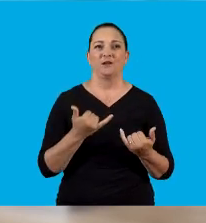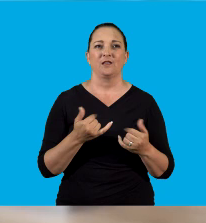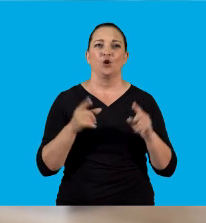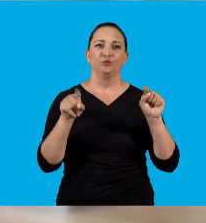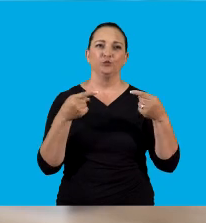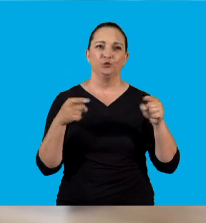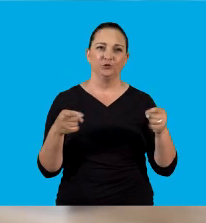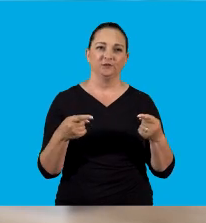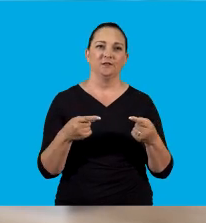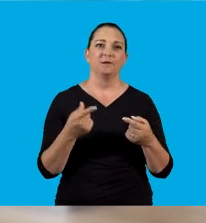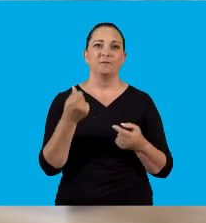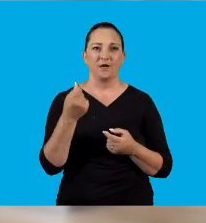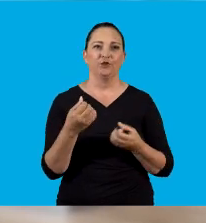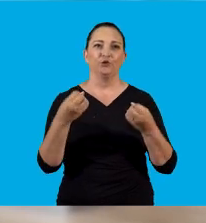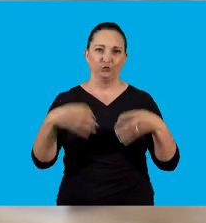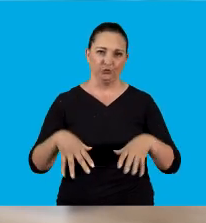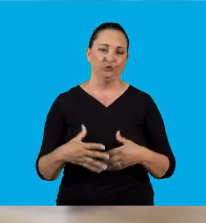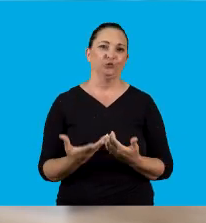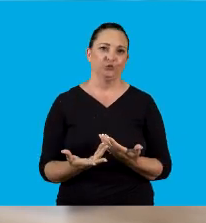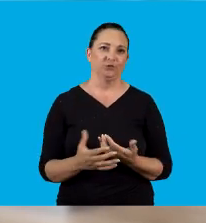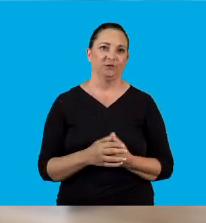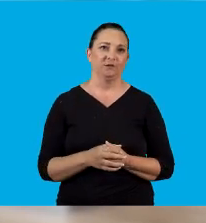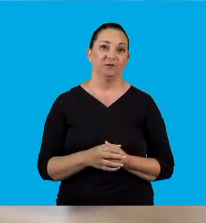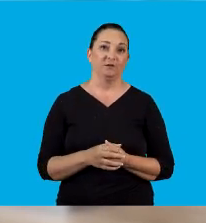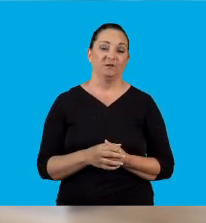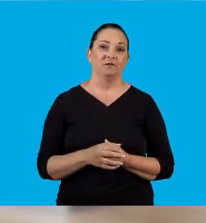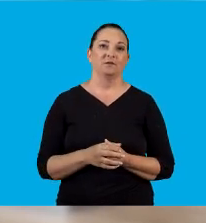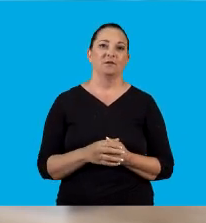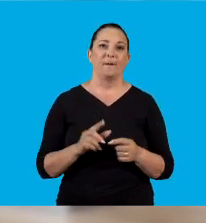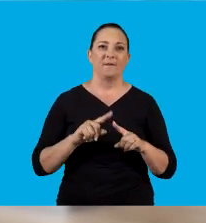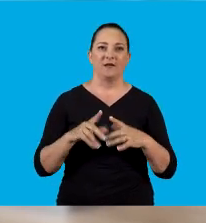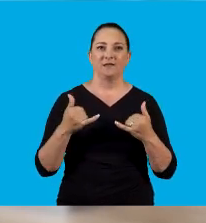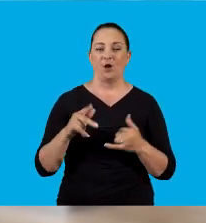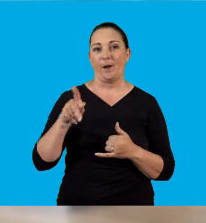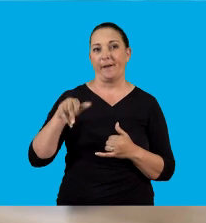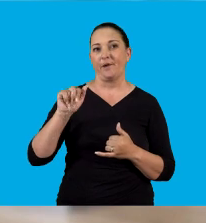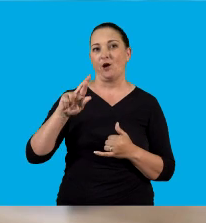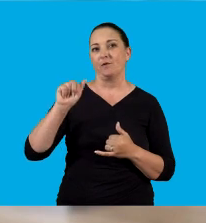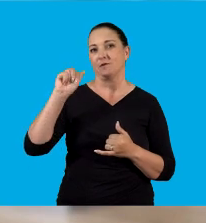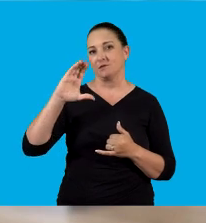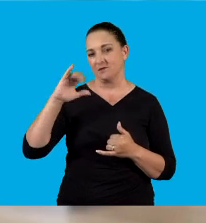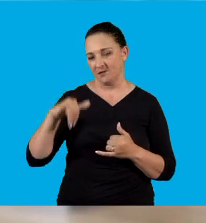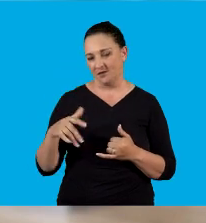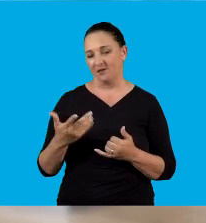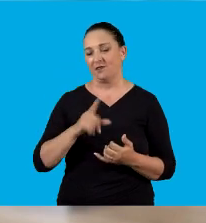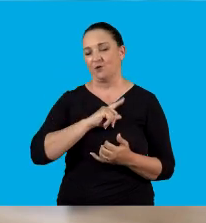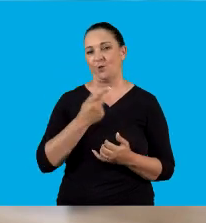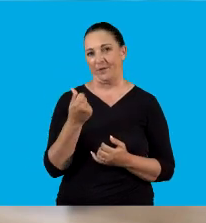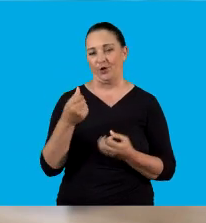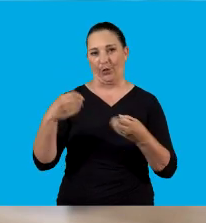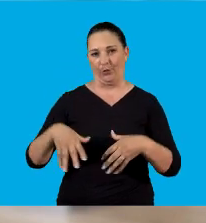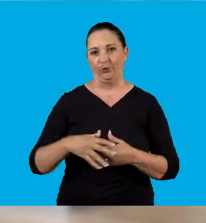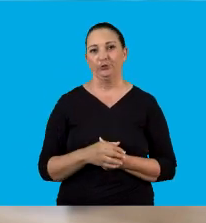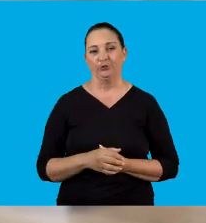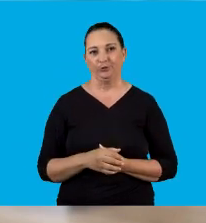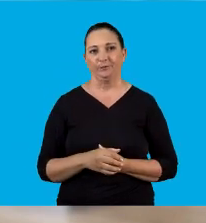or the music industry, actually, it loses the money that is supposed to be making, but because of piracy, they end up losing that particular